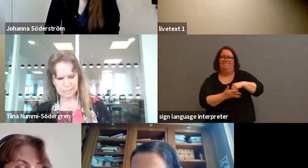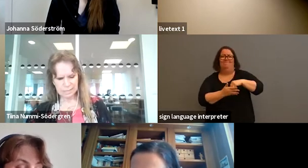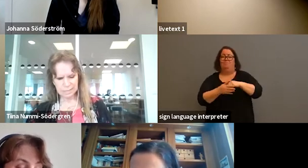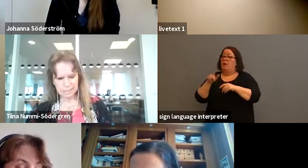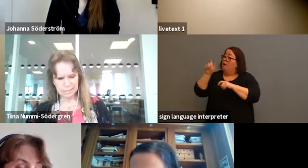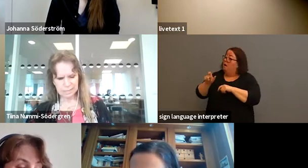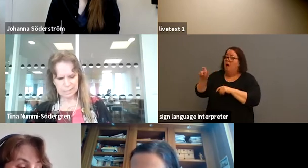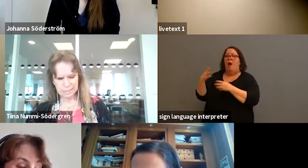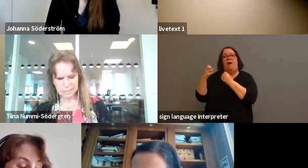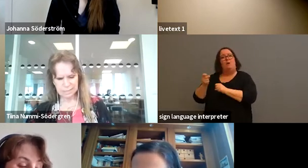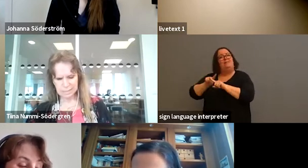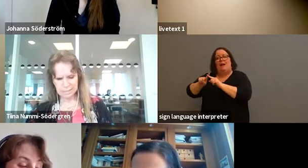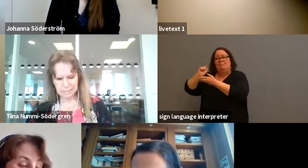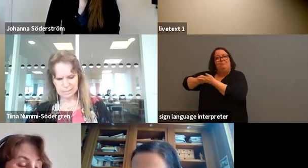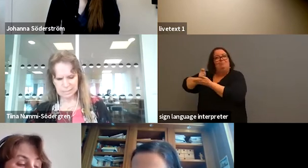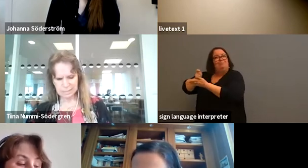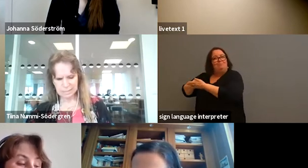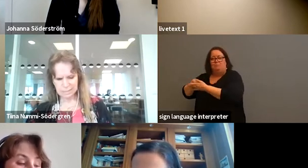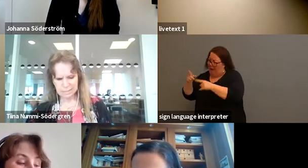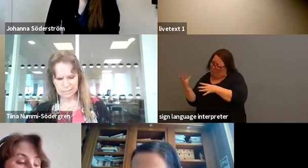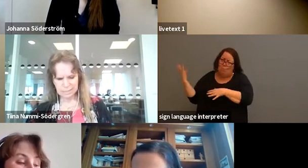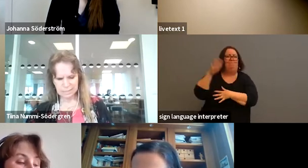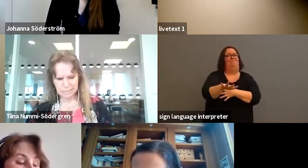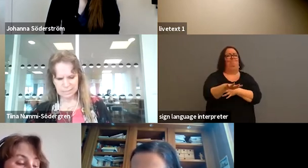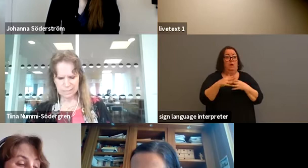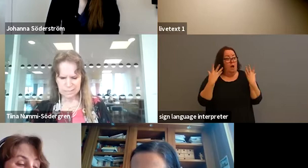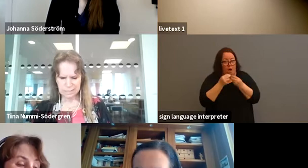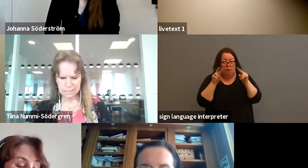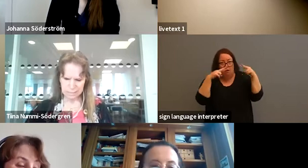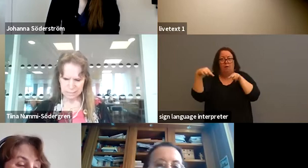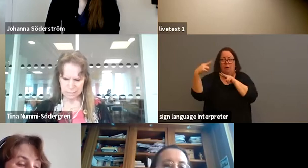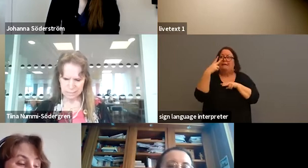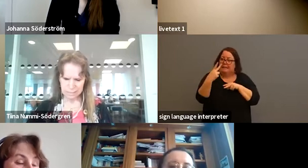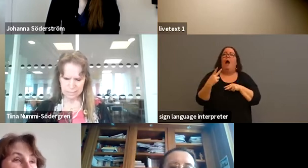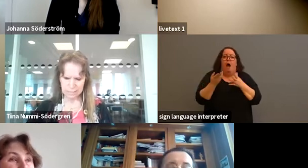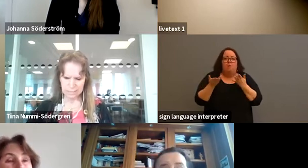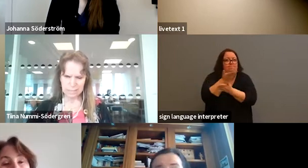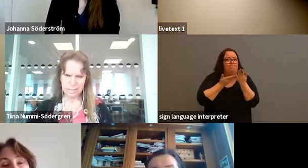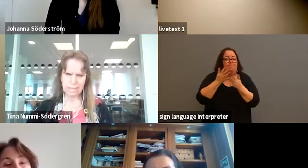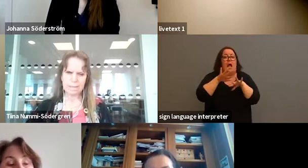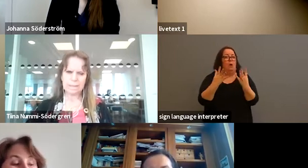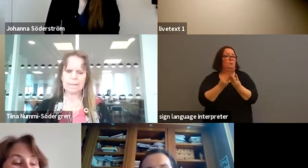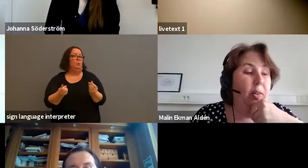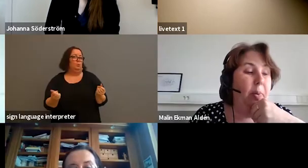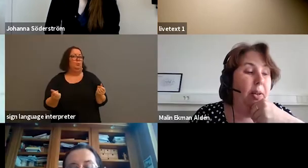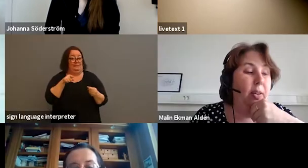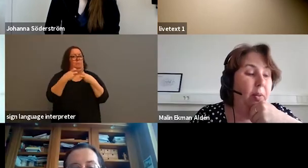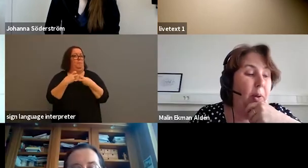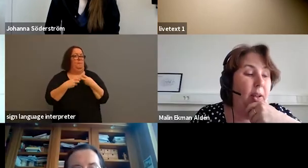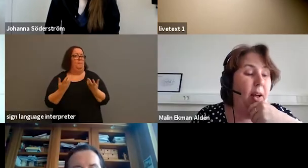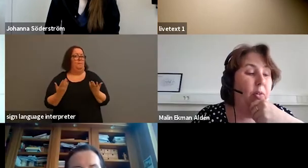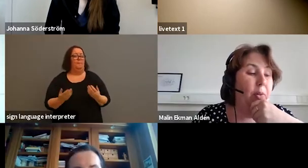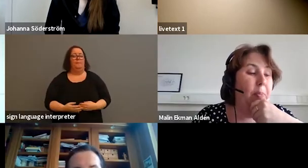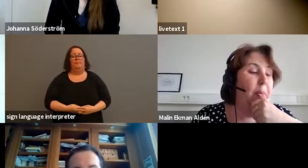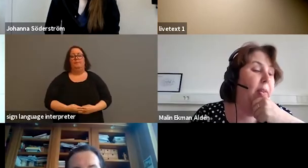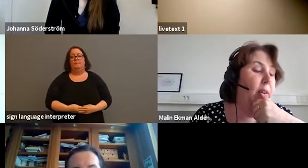to approach the issue of disability, and the general, the general aspect of disability